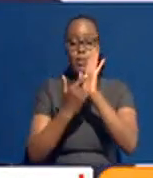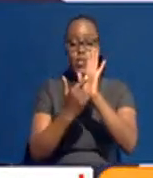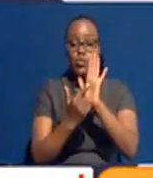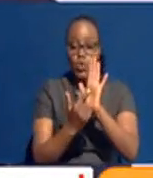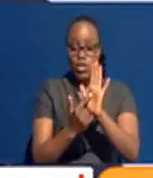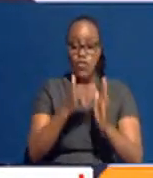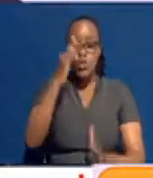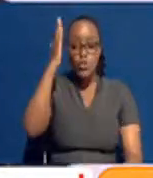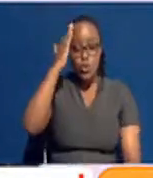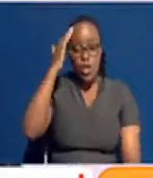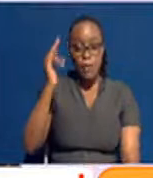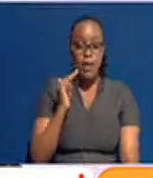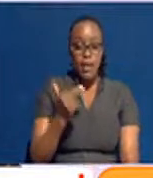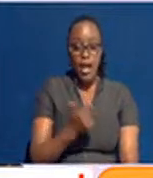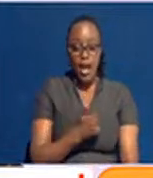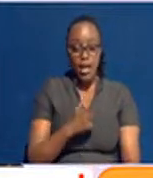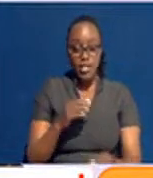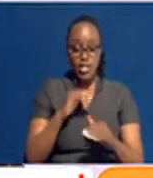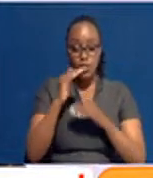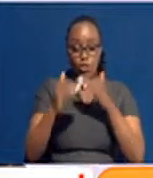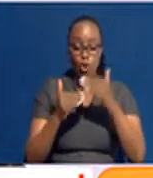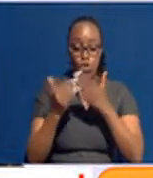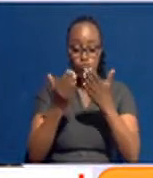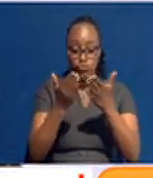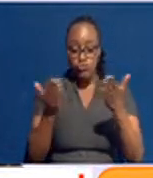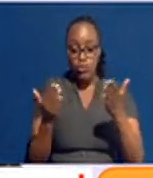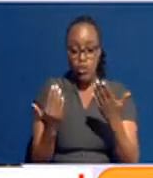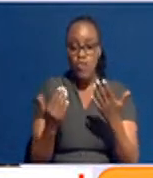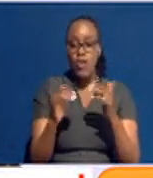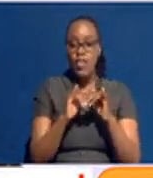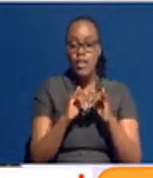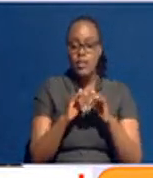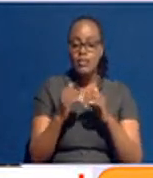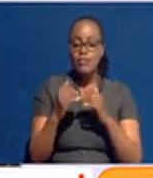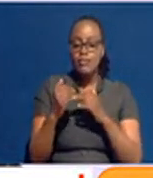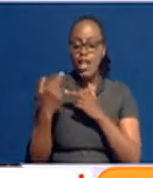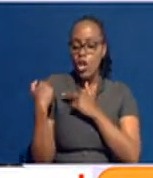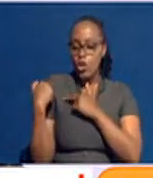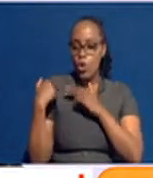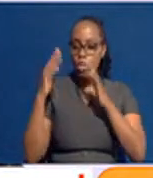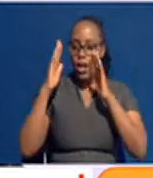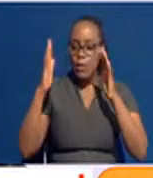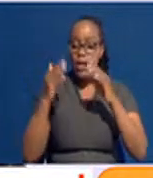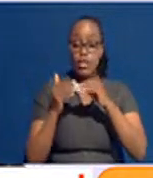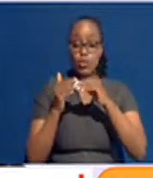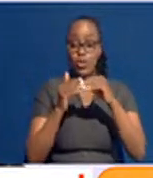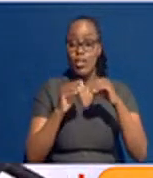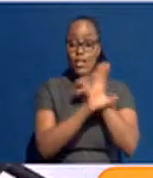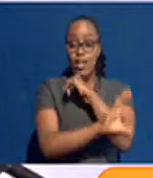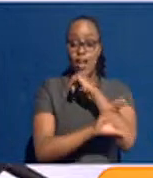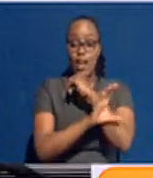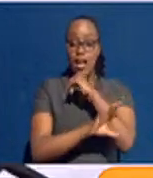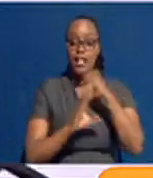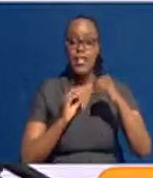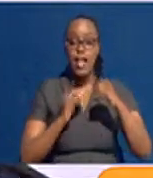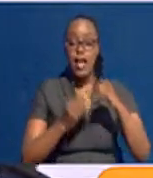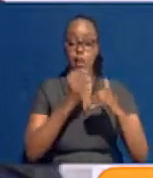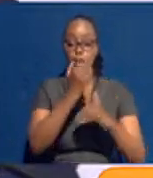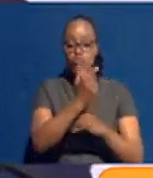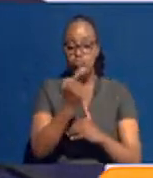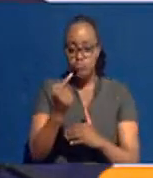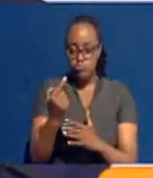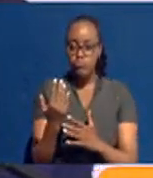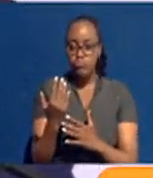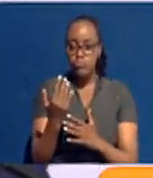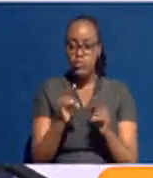to remind us all of the great work ahead to rid our country of every